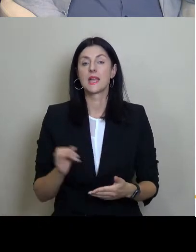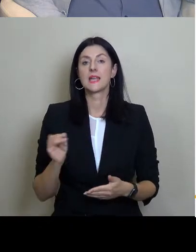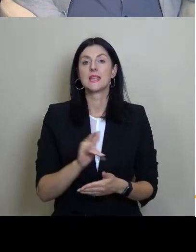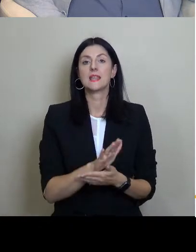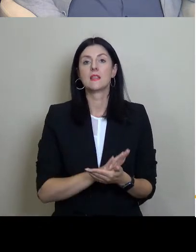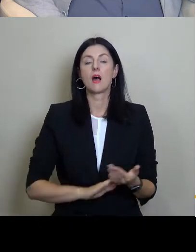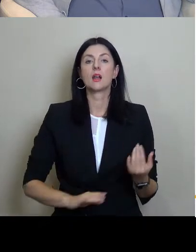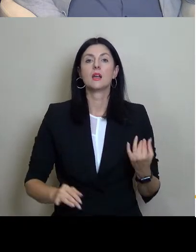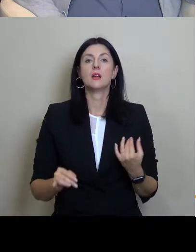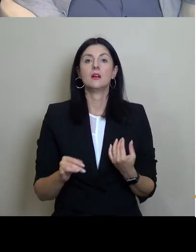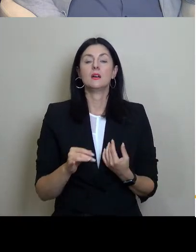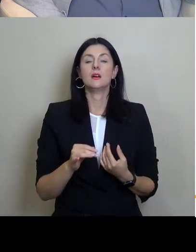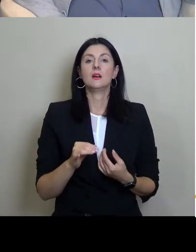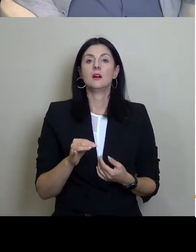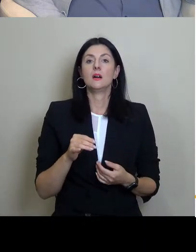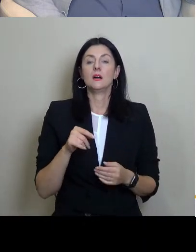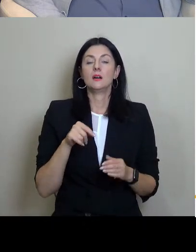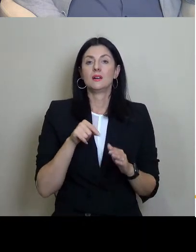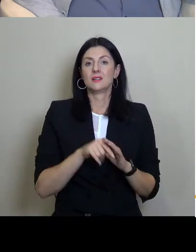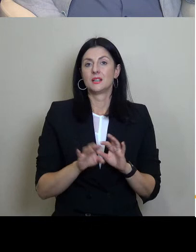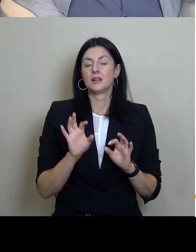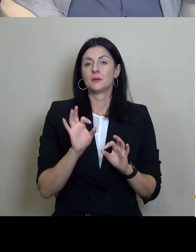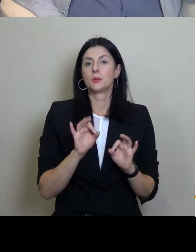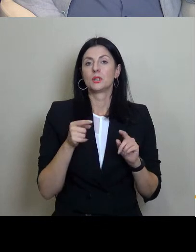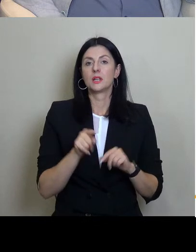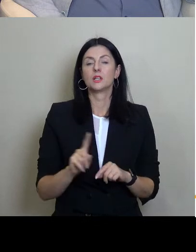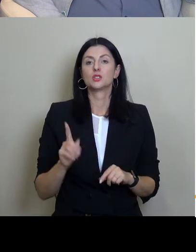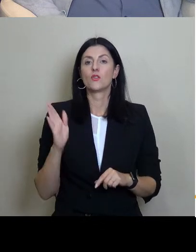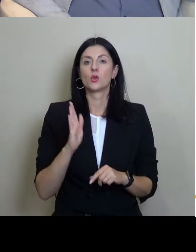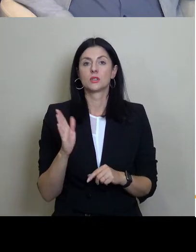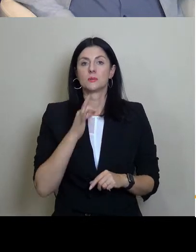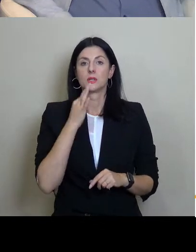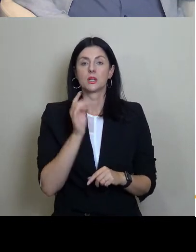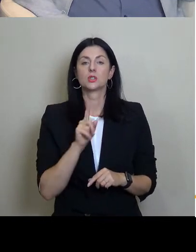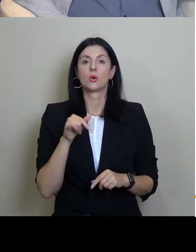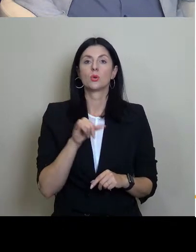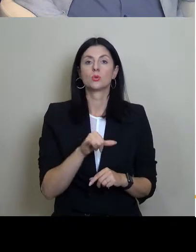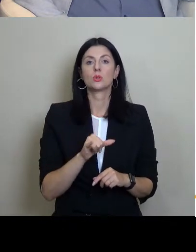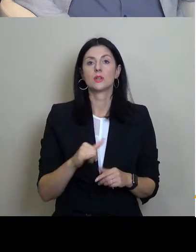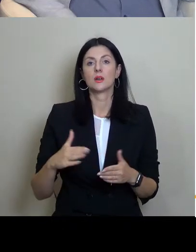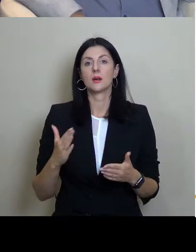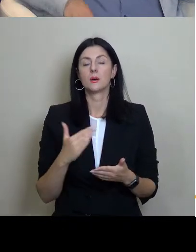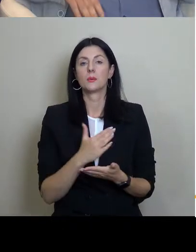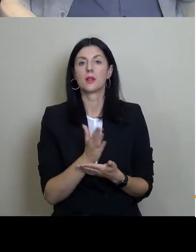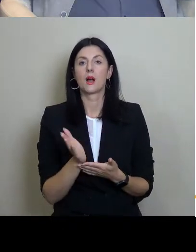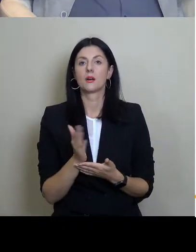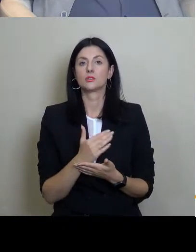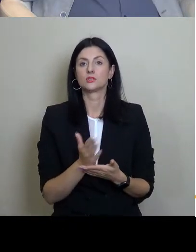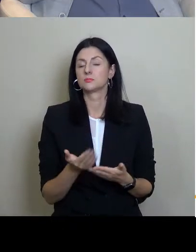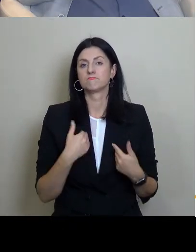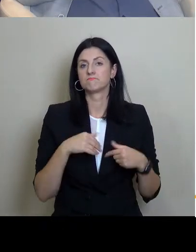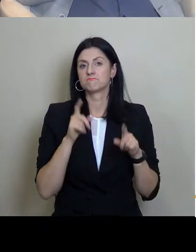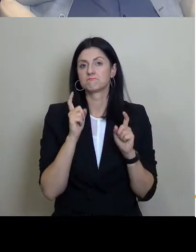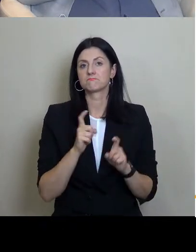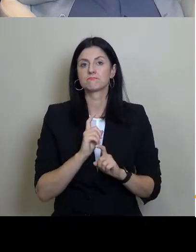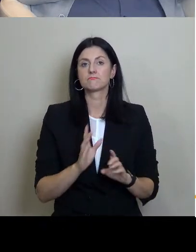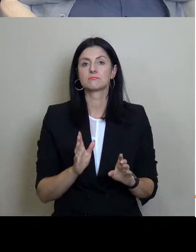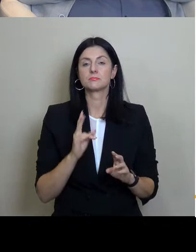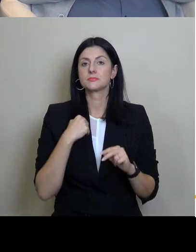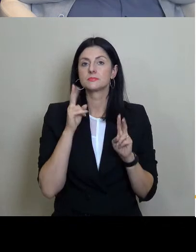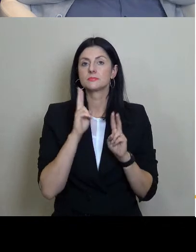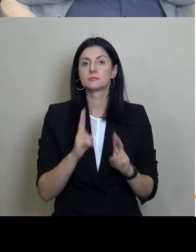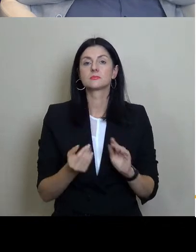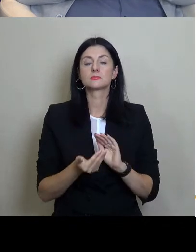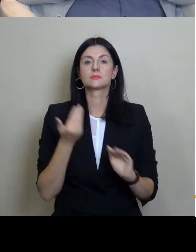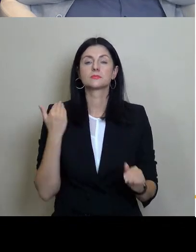territorial election list. So Volodymyr already said that we have the floating